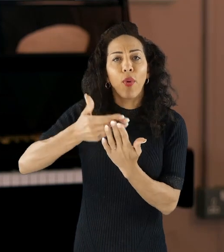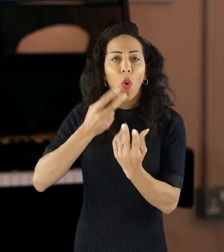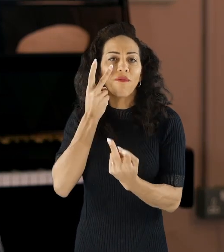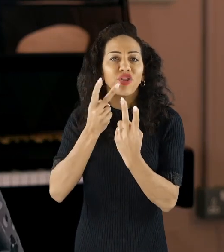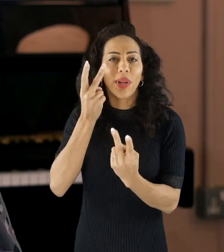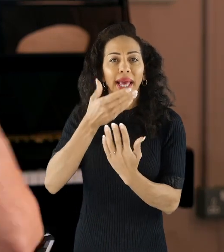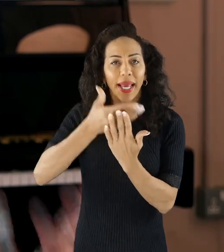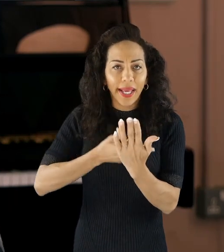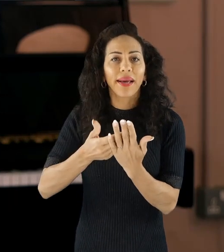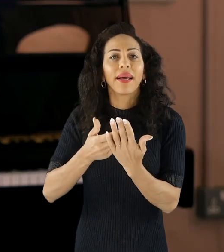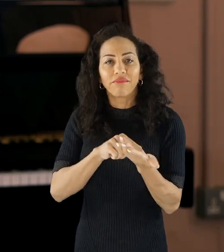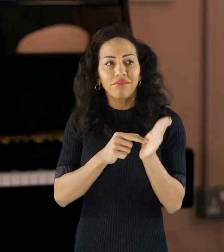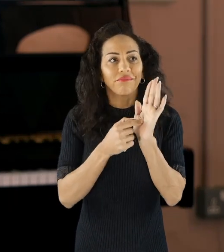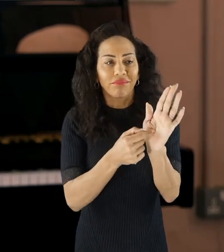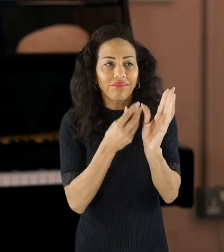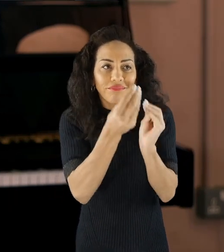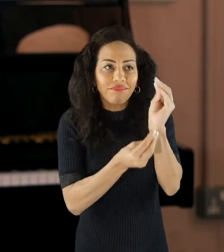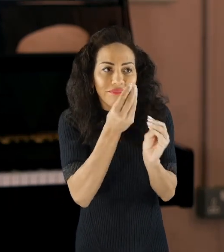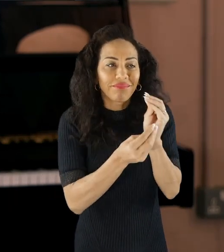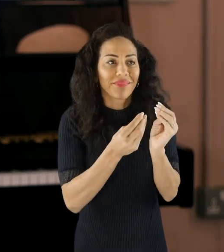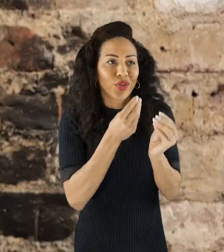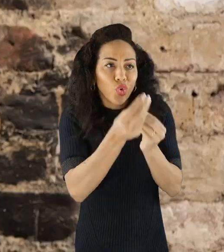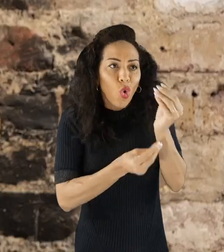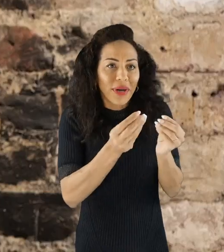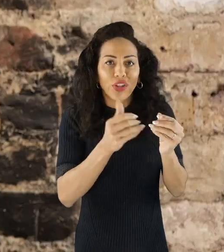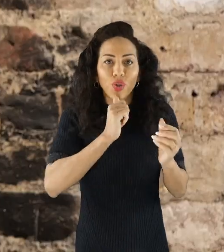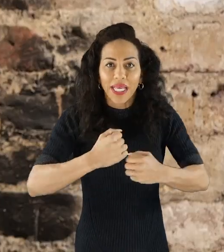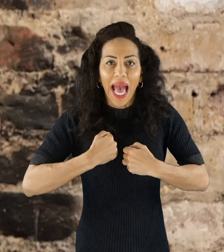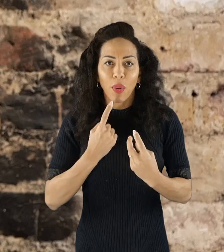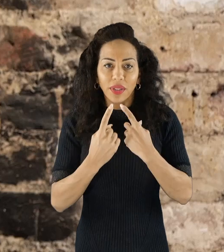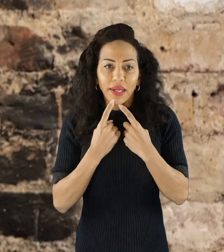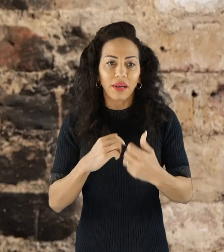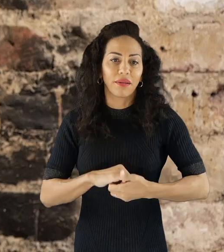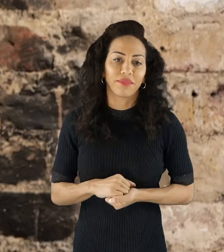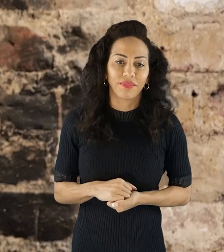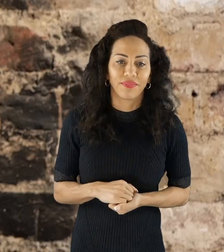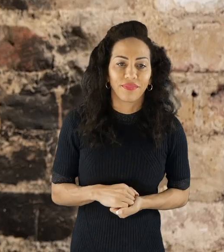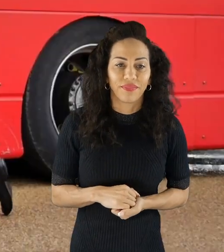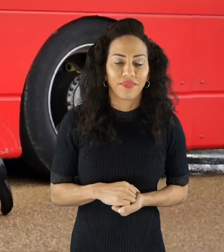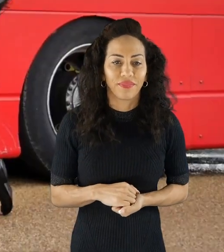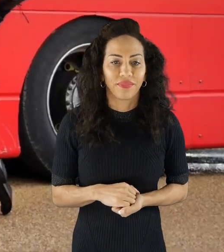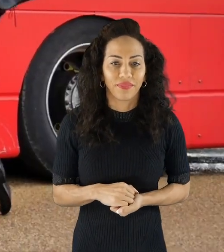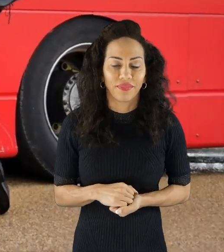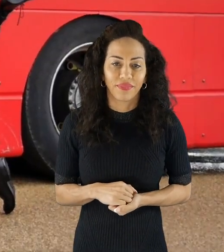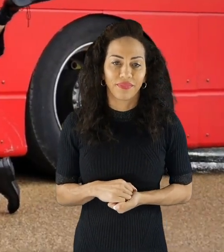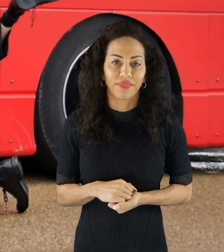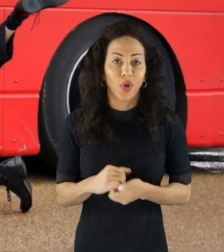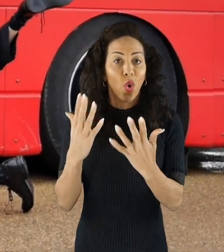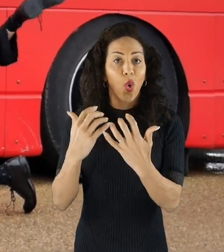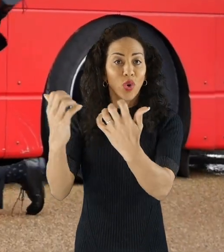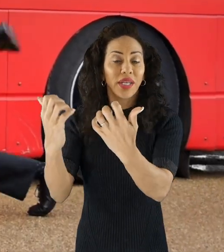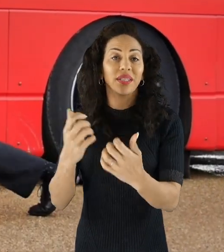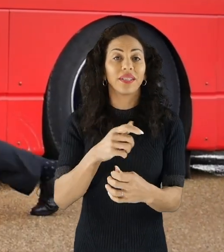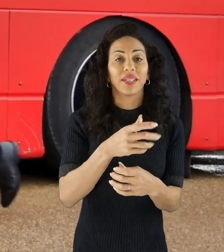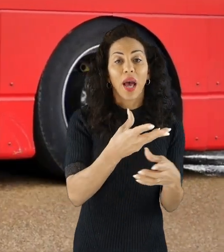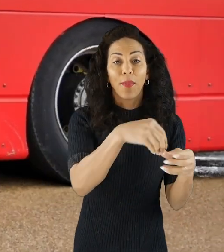to then communicate and tell stories using our data. The way that we engage with our audiences and participants is being fostered